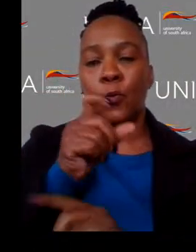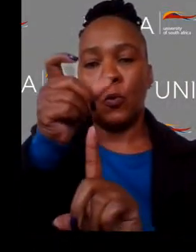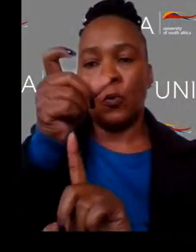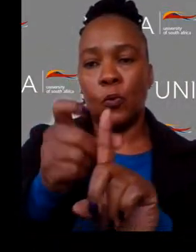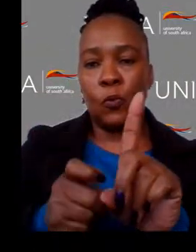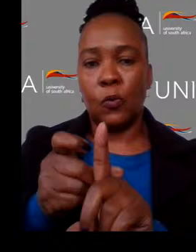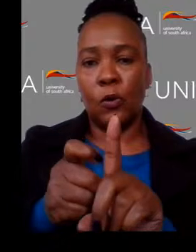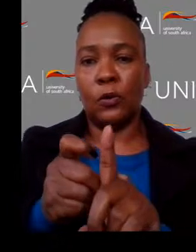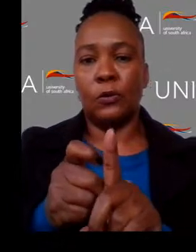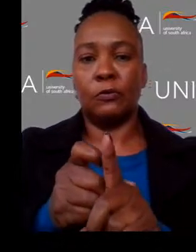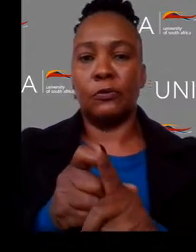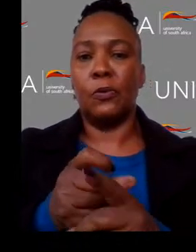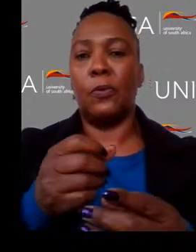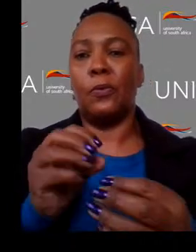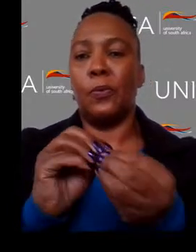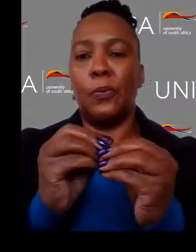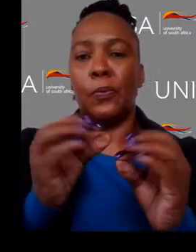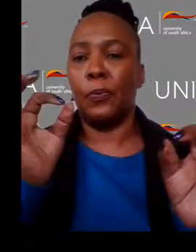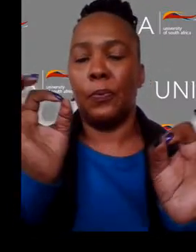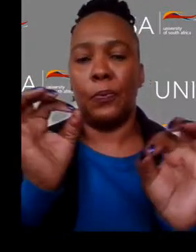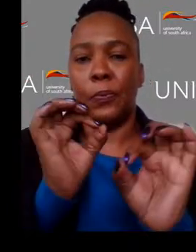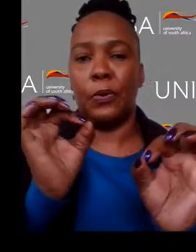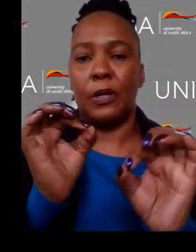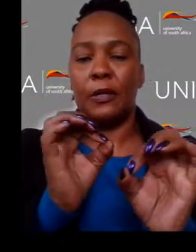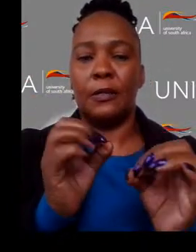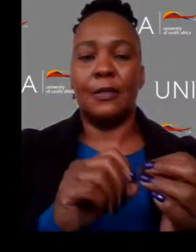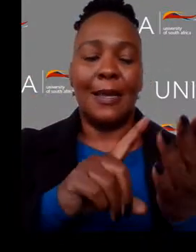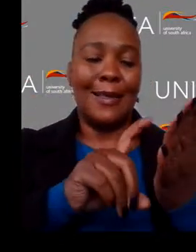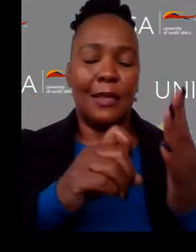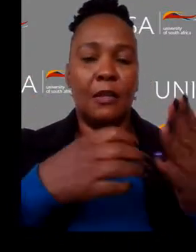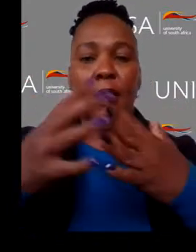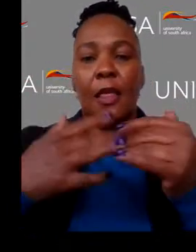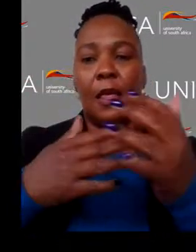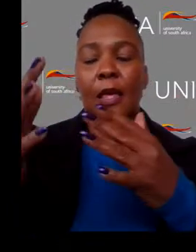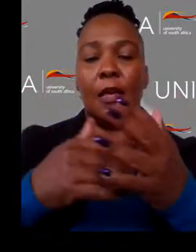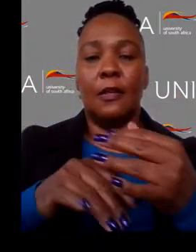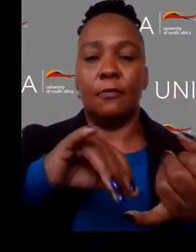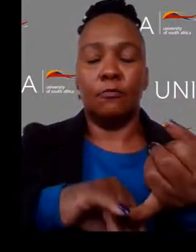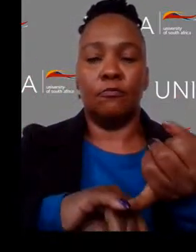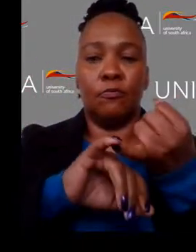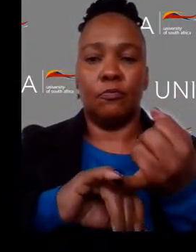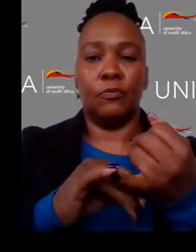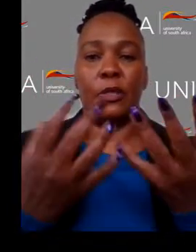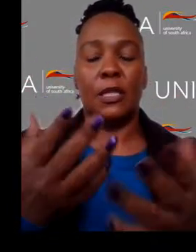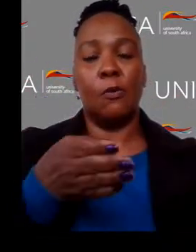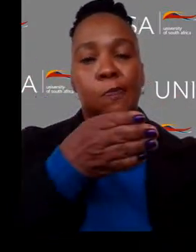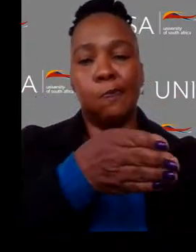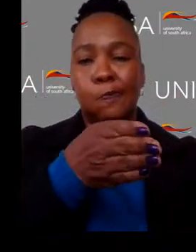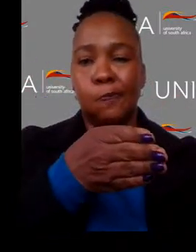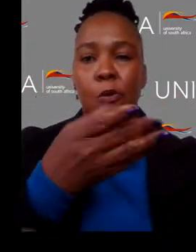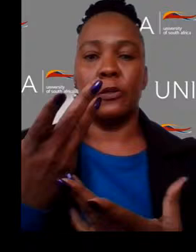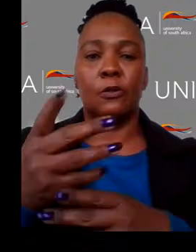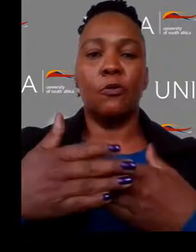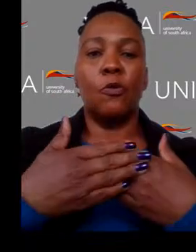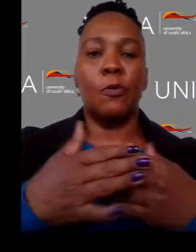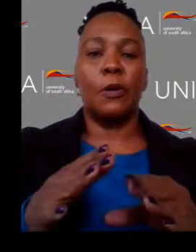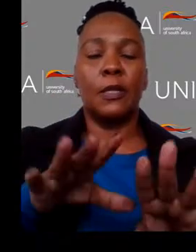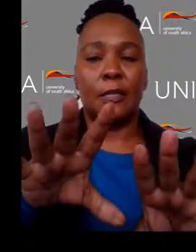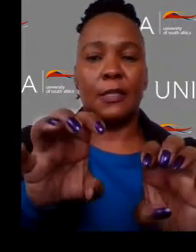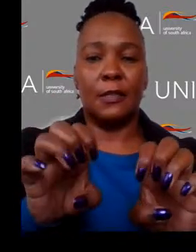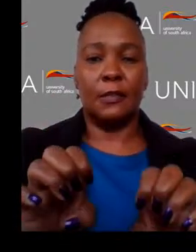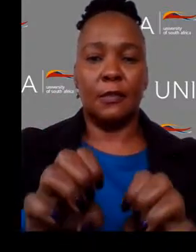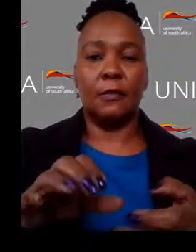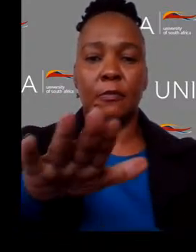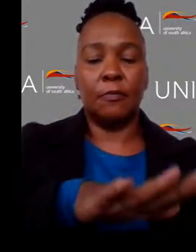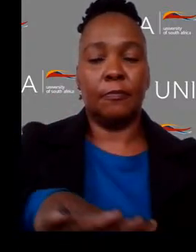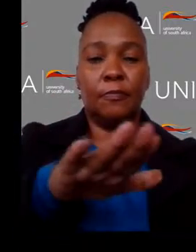not created. But the problem was they clicked on any of the modules that they saw as available just to open the exams portal.